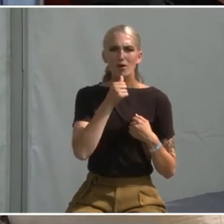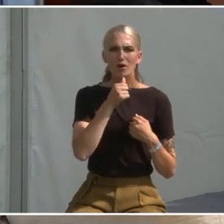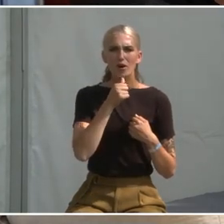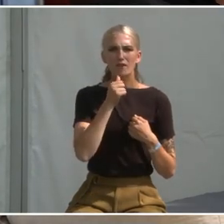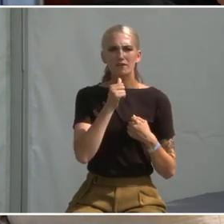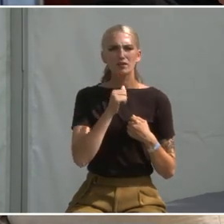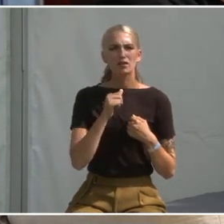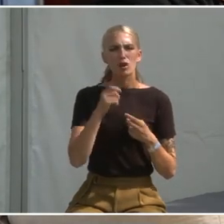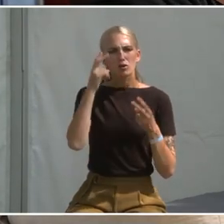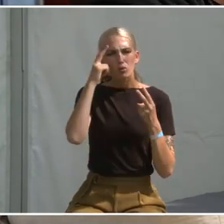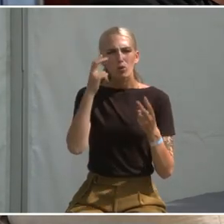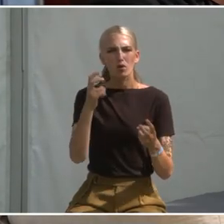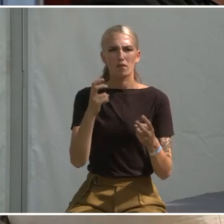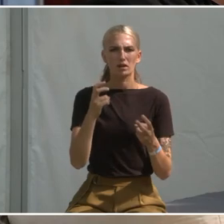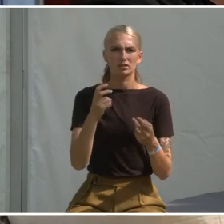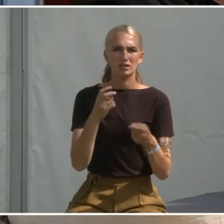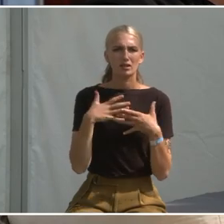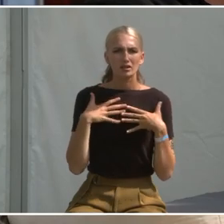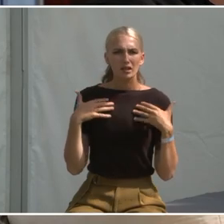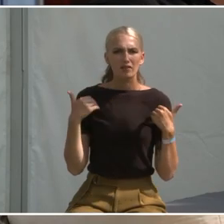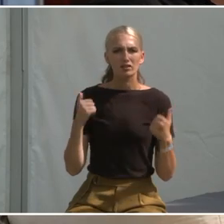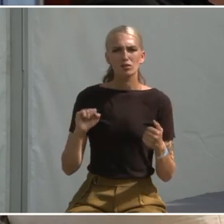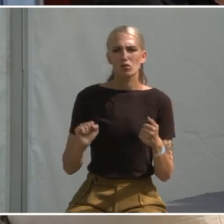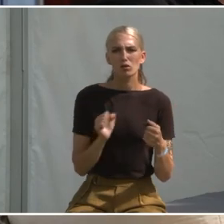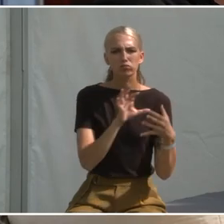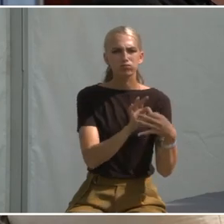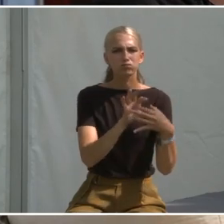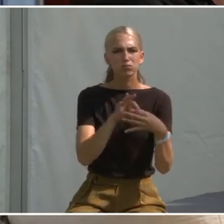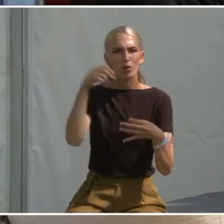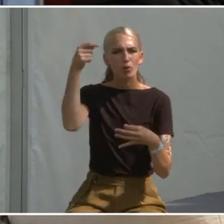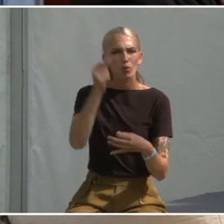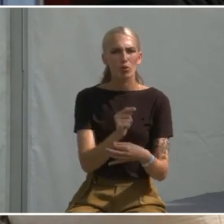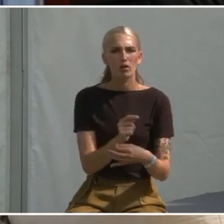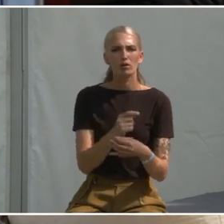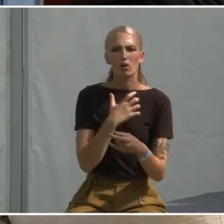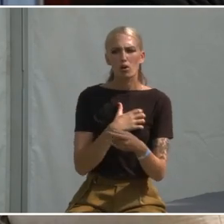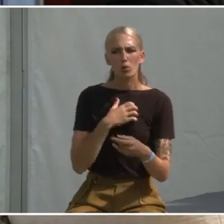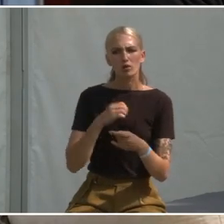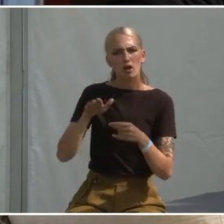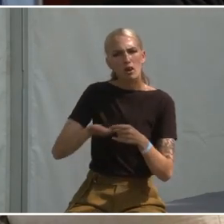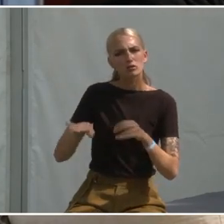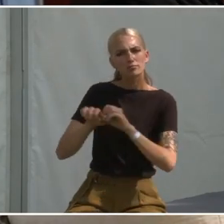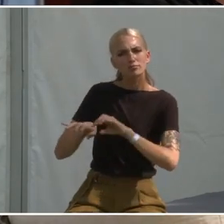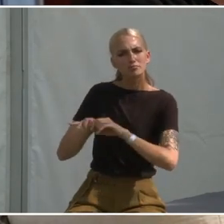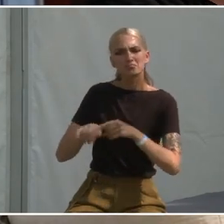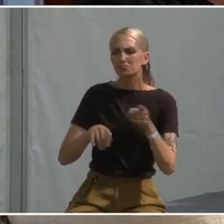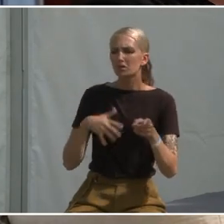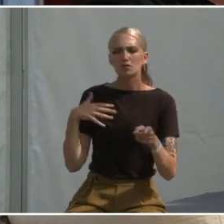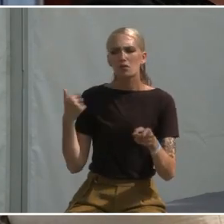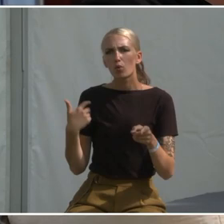social relationships, and it's important to talk to your kids about healthy social relationships, not